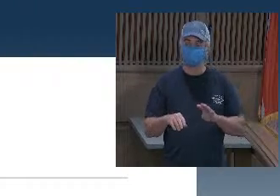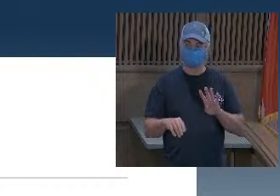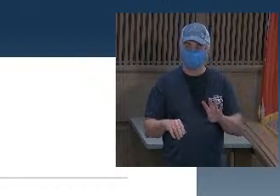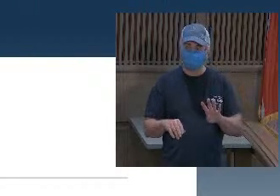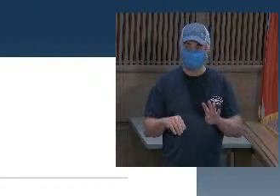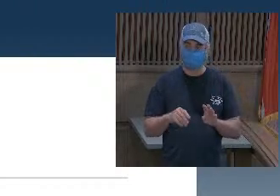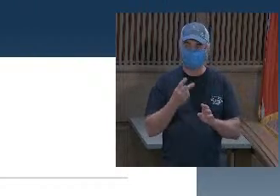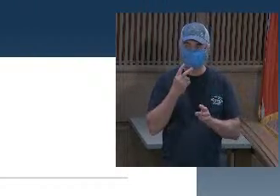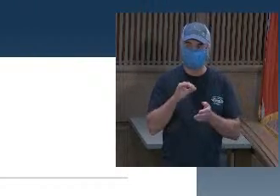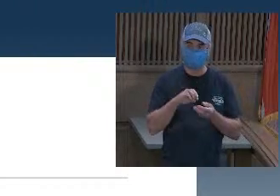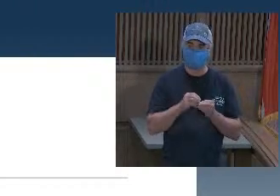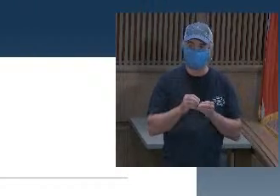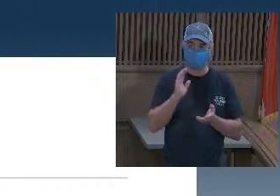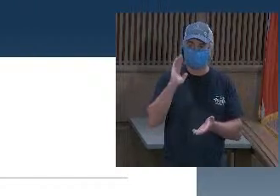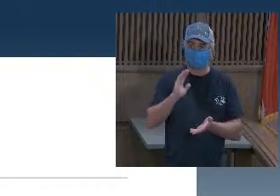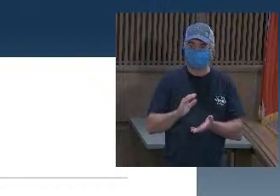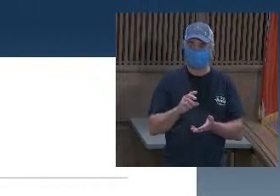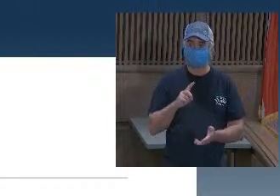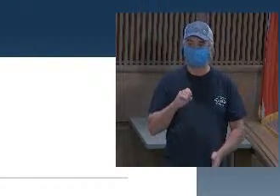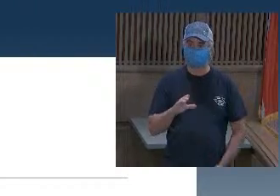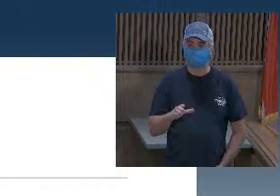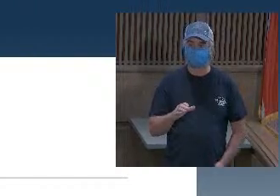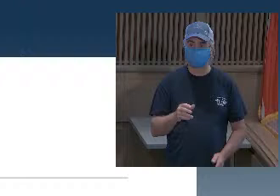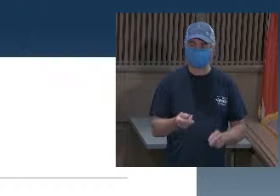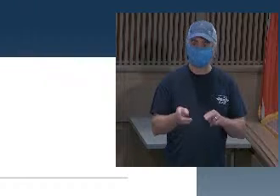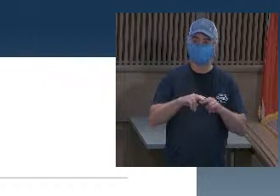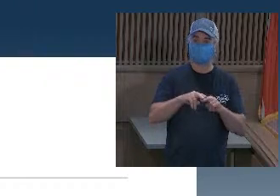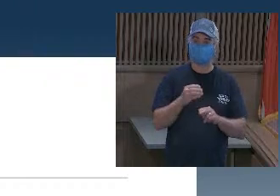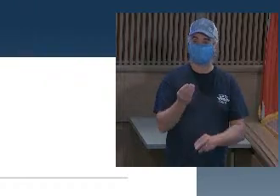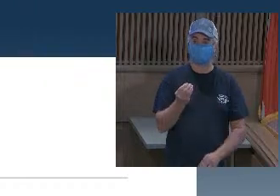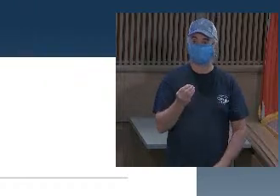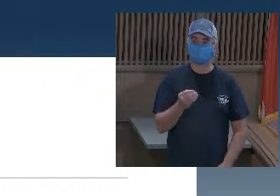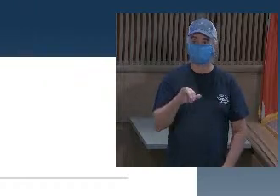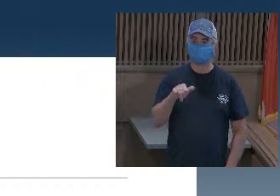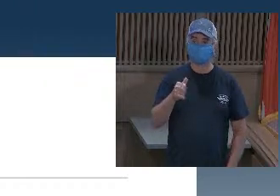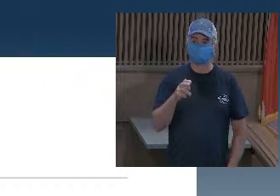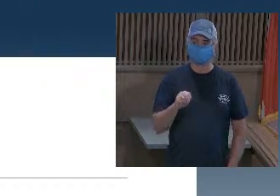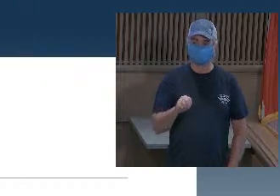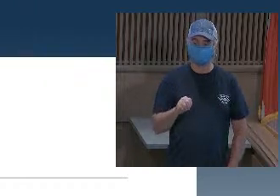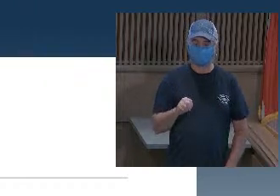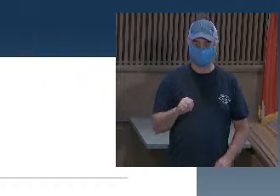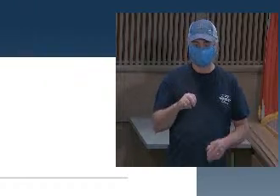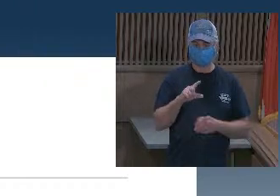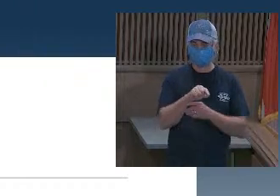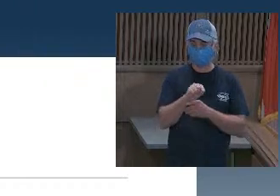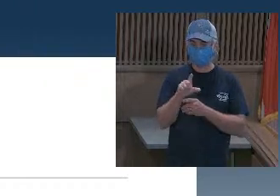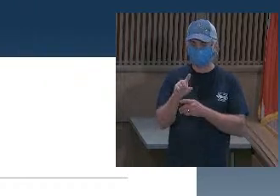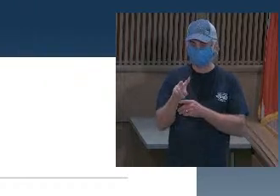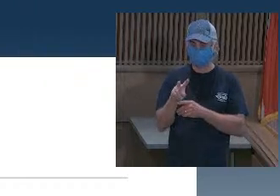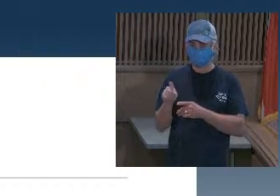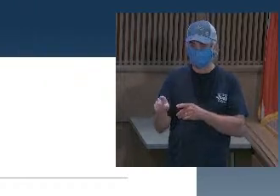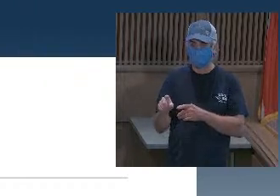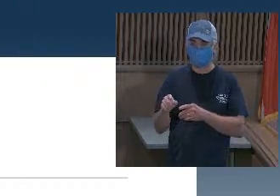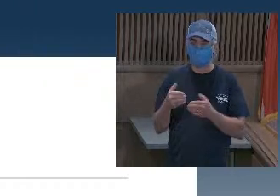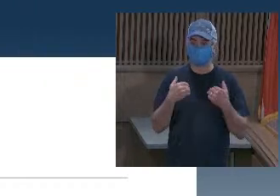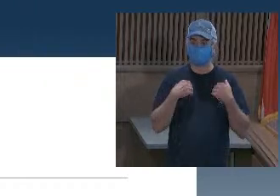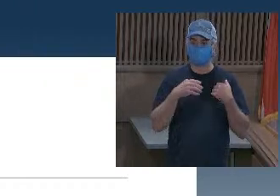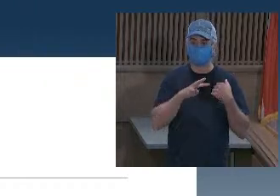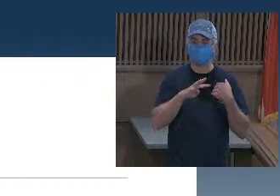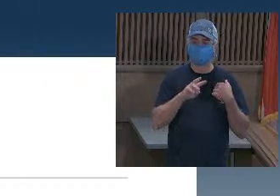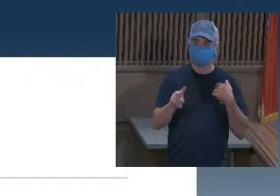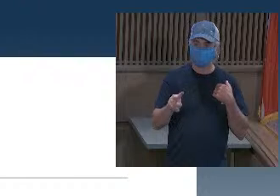4. December we had 14. January of this year we had 42. That was during the highest so far this